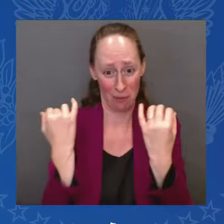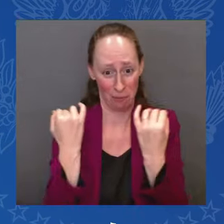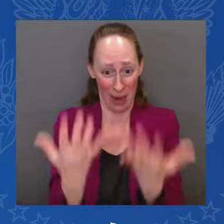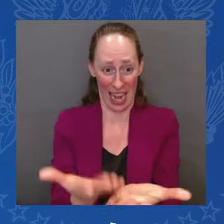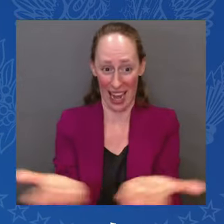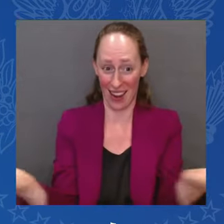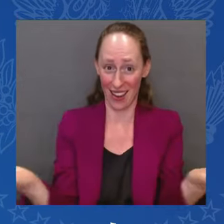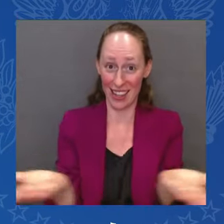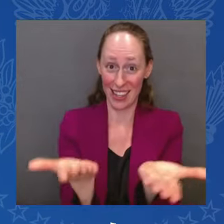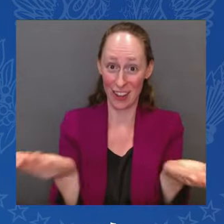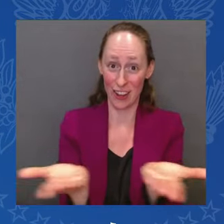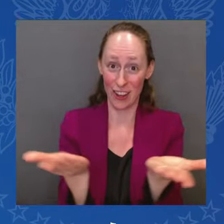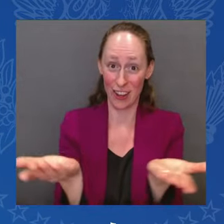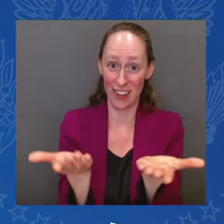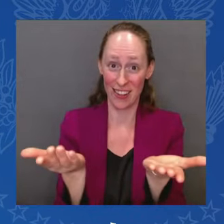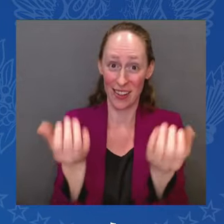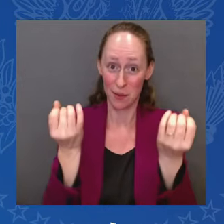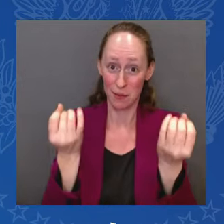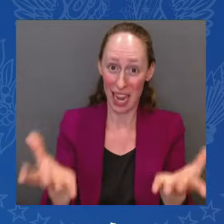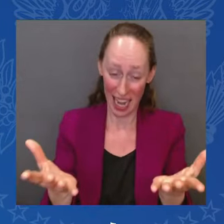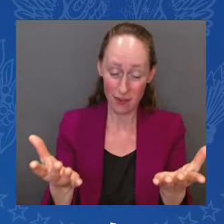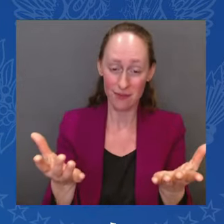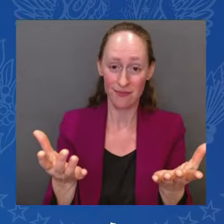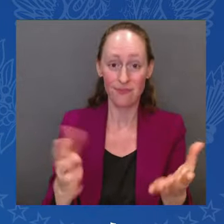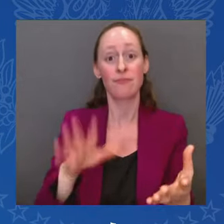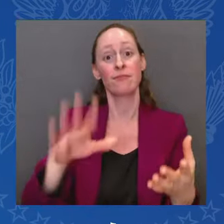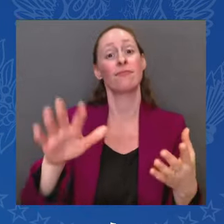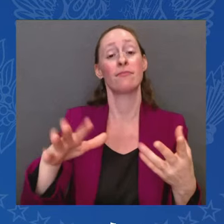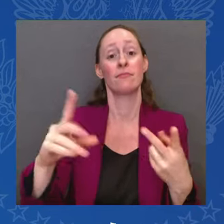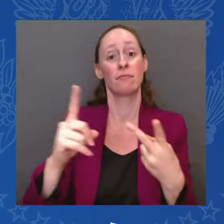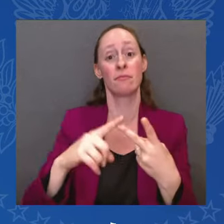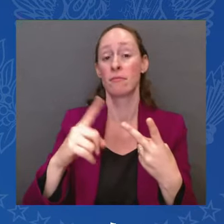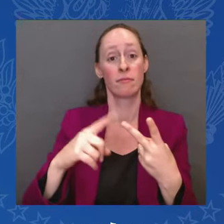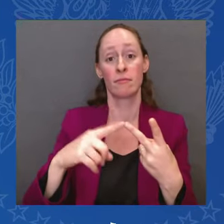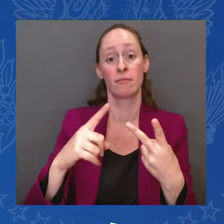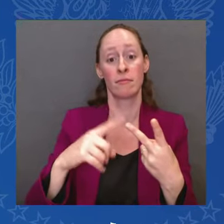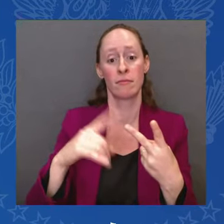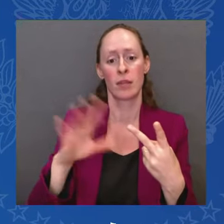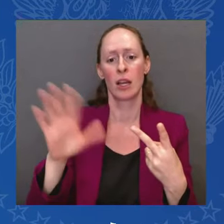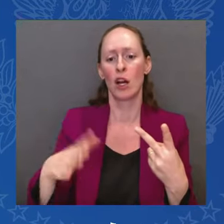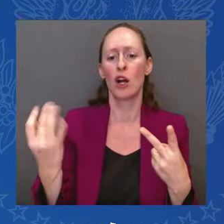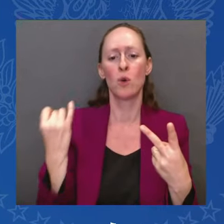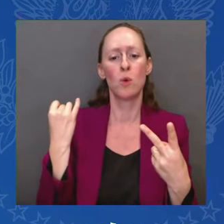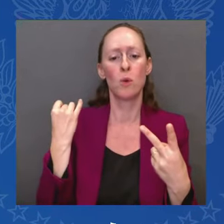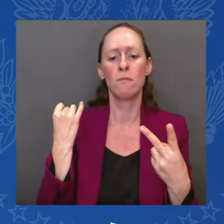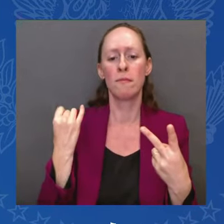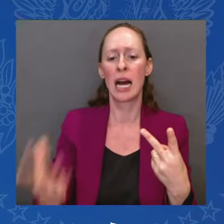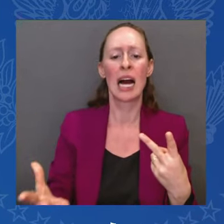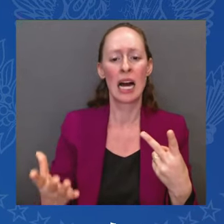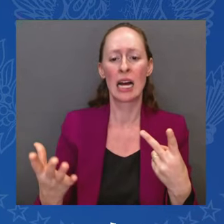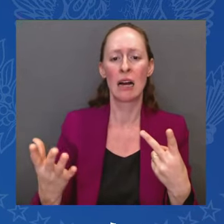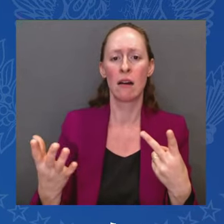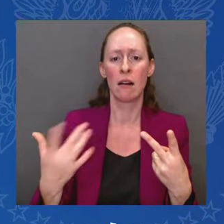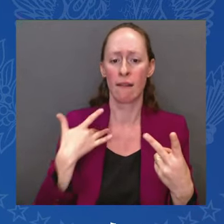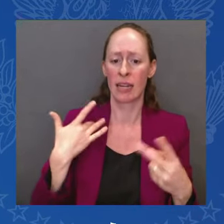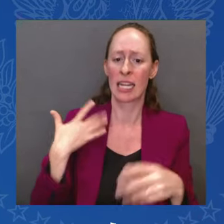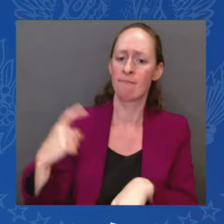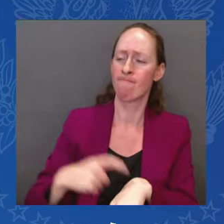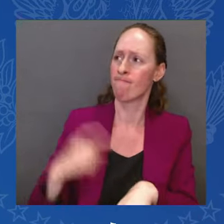And second, in so many ways, we are then propelled by their work, by your